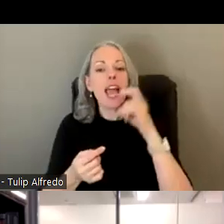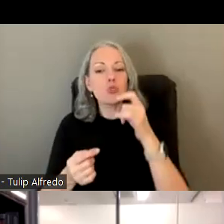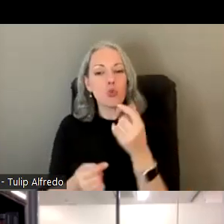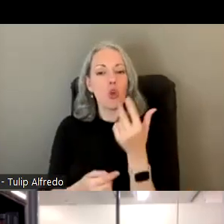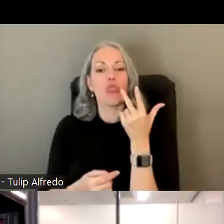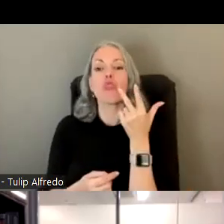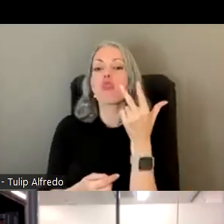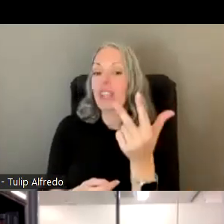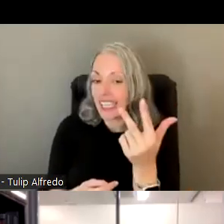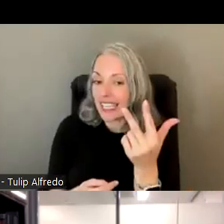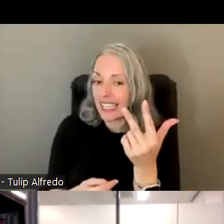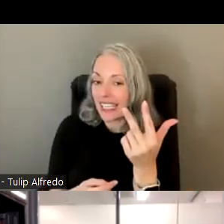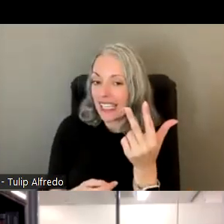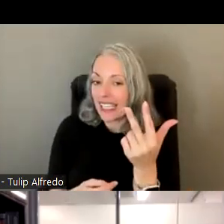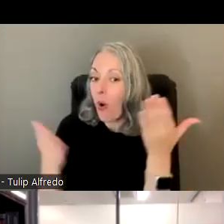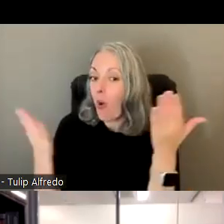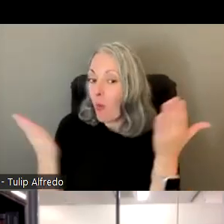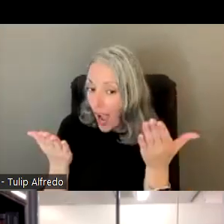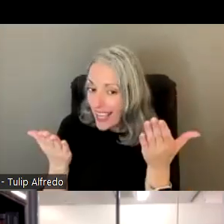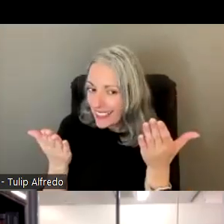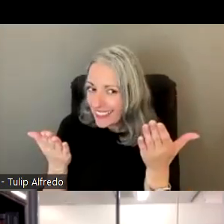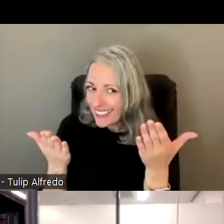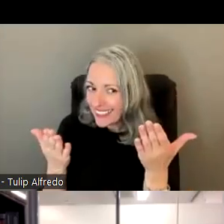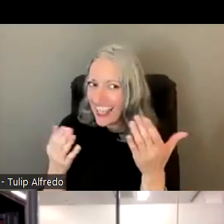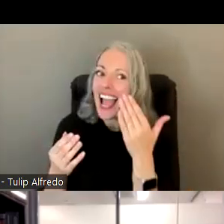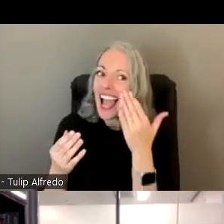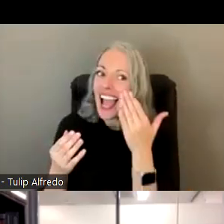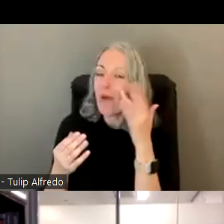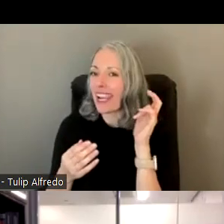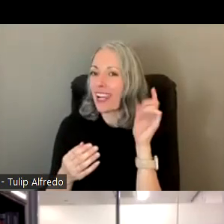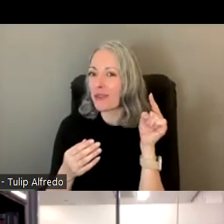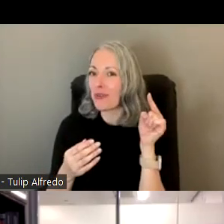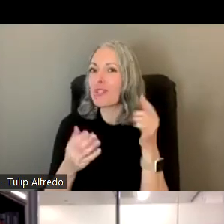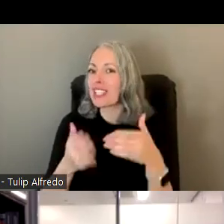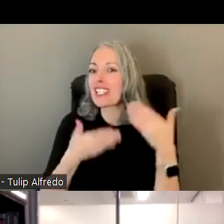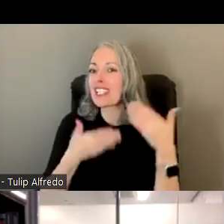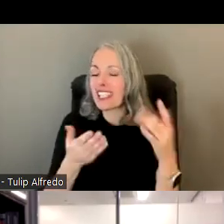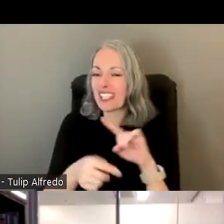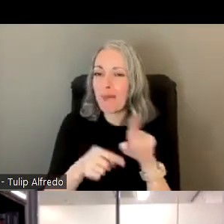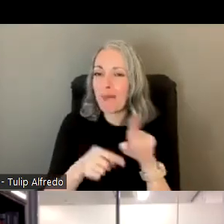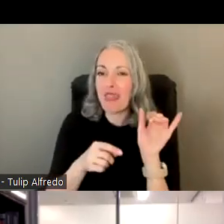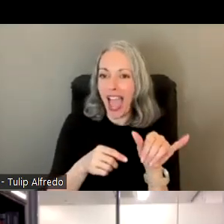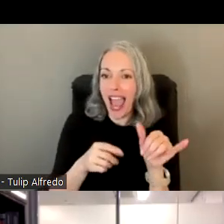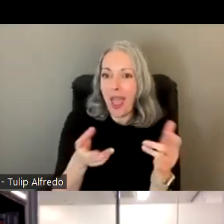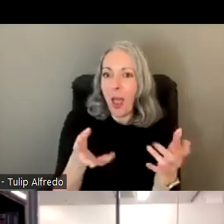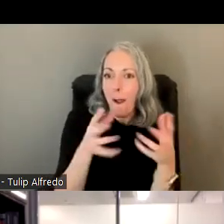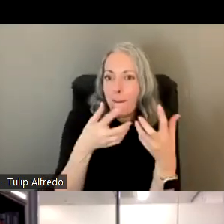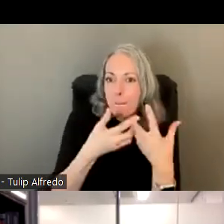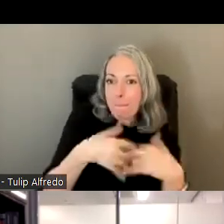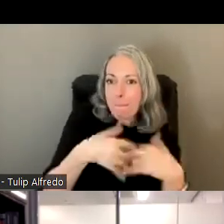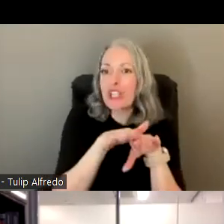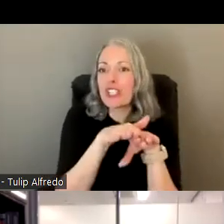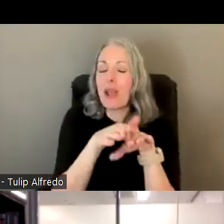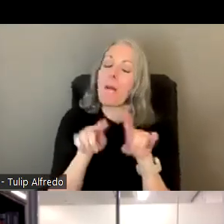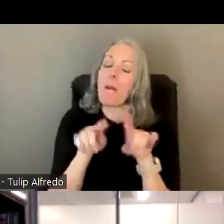three, like what they would be if we can't. I heard your creative suggestion about trying to merge things together.